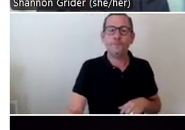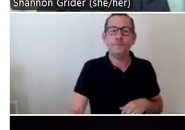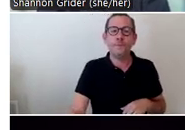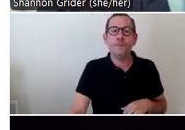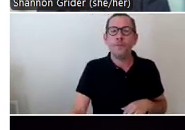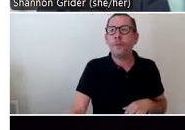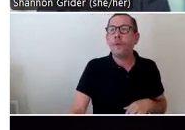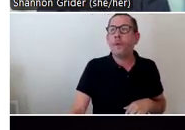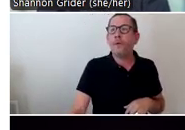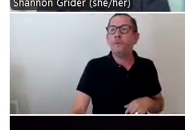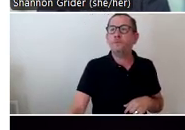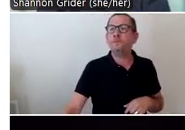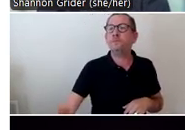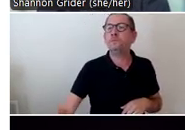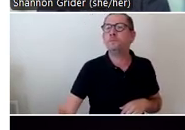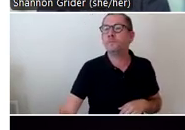loss.